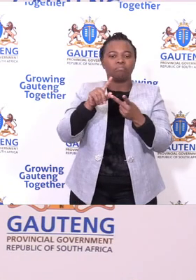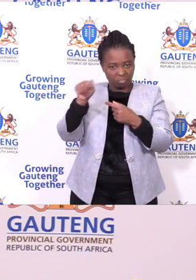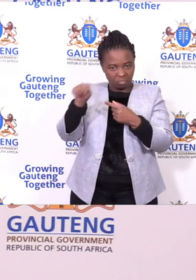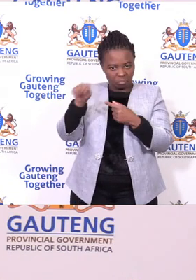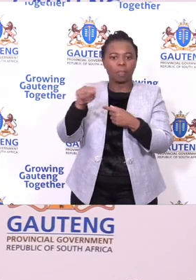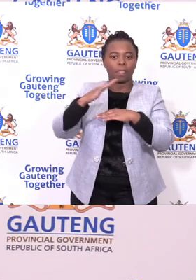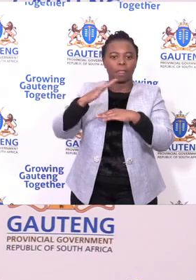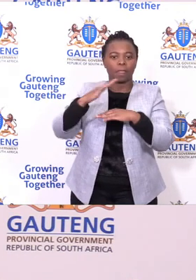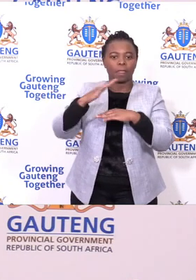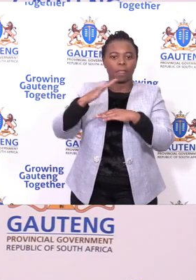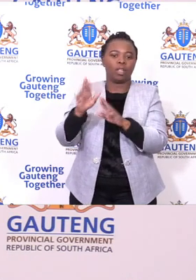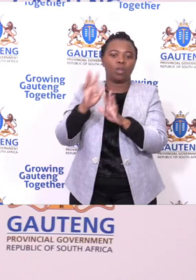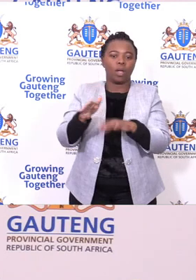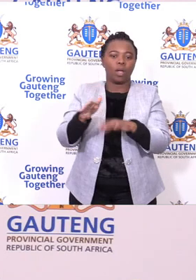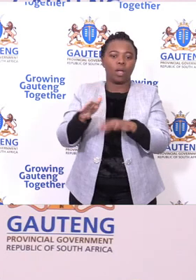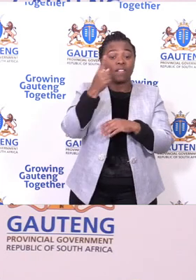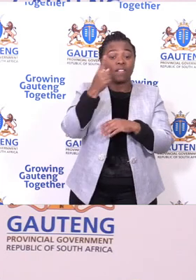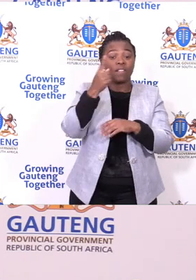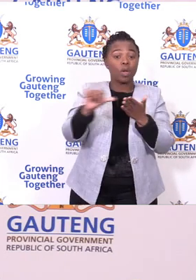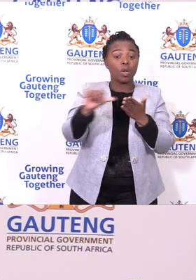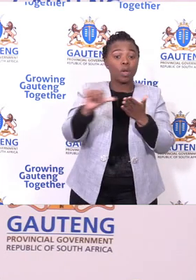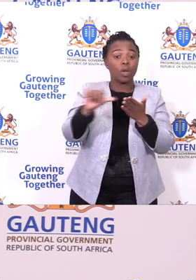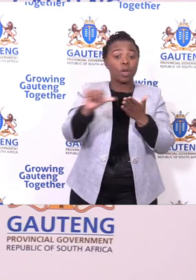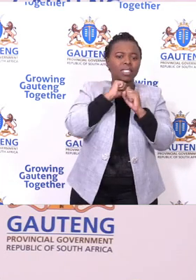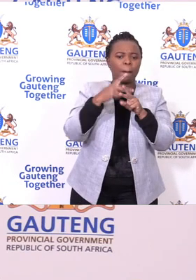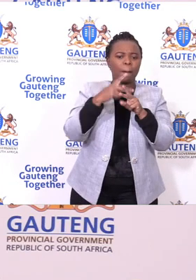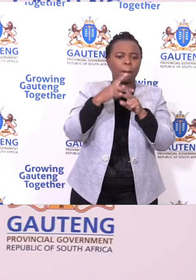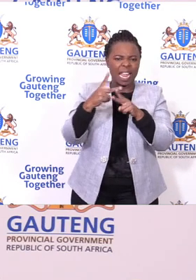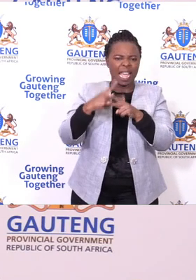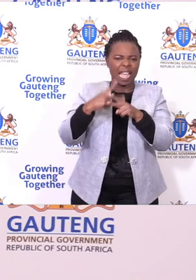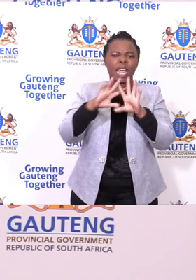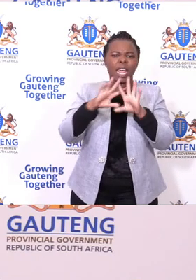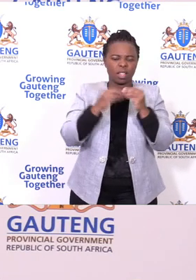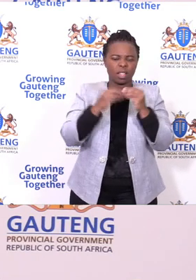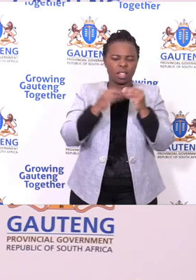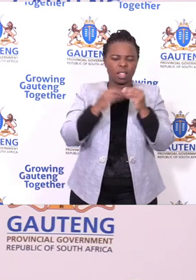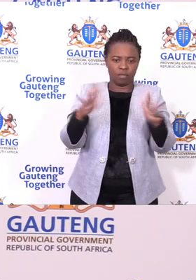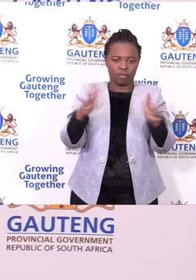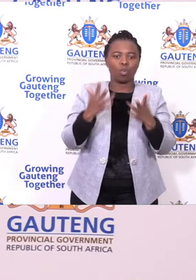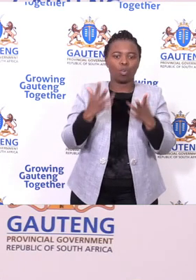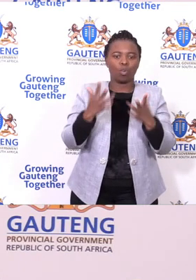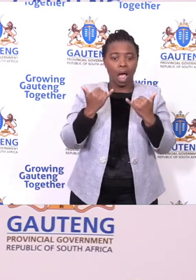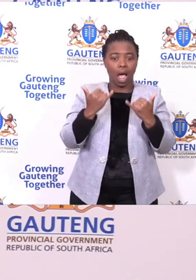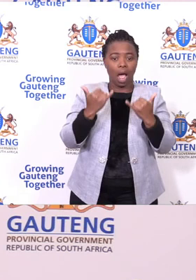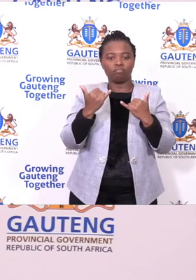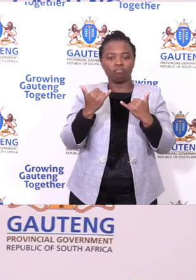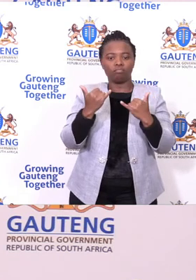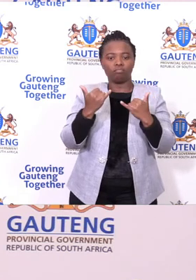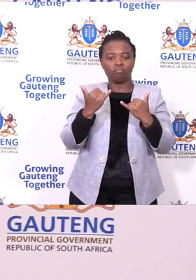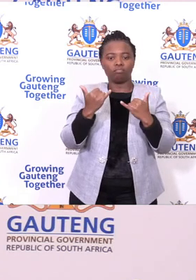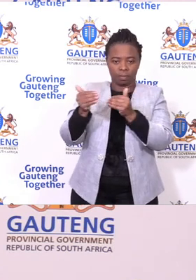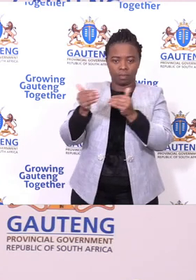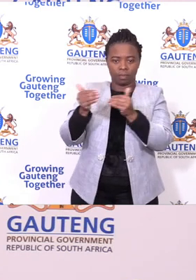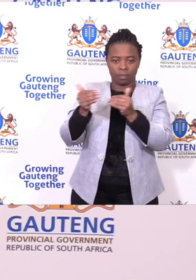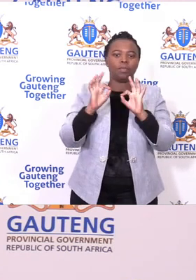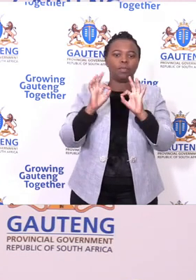also be ready by the first week of August. Plans and everything have been done, so now is the issue of putting it in place. And with the